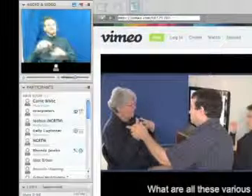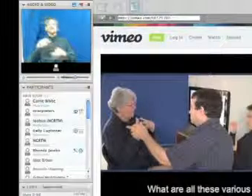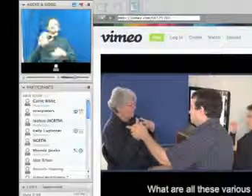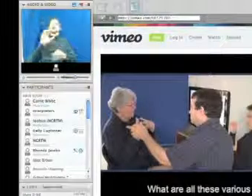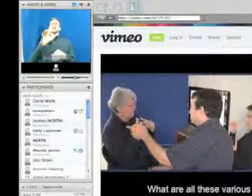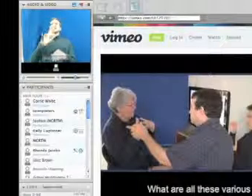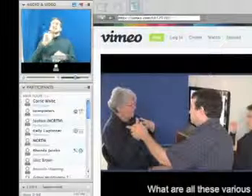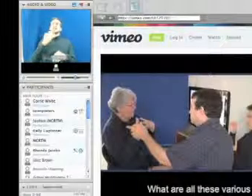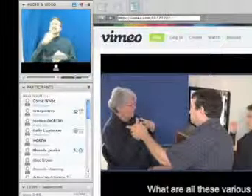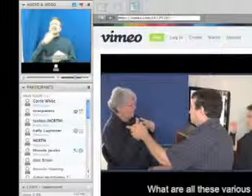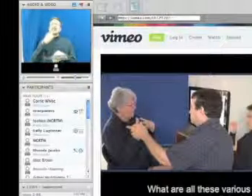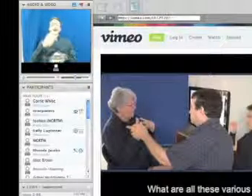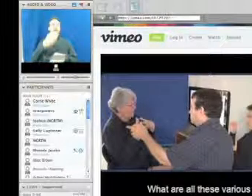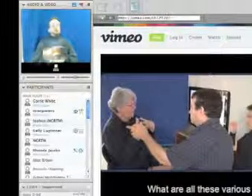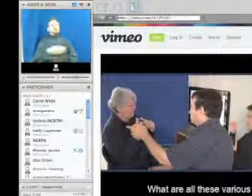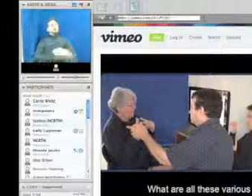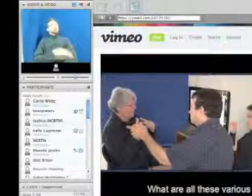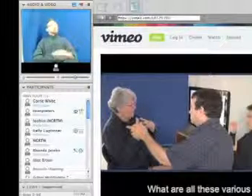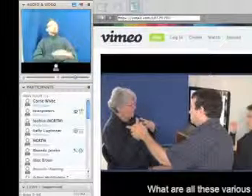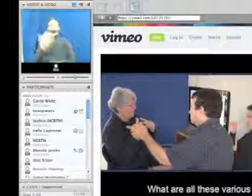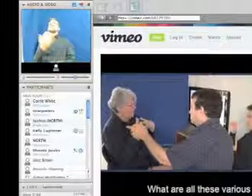mean? What did you do differently this time?